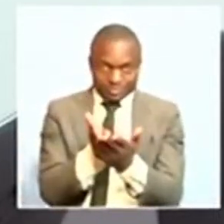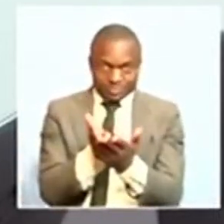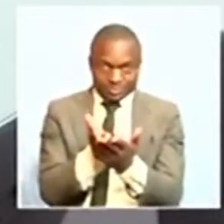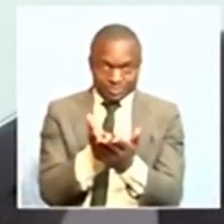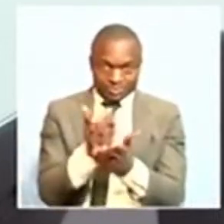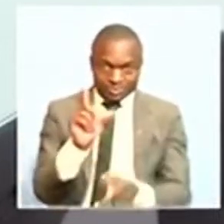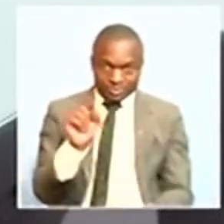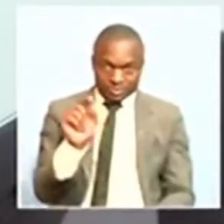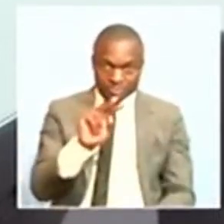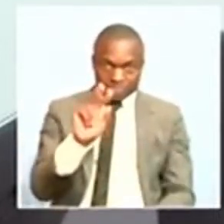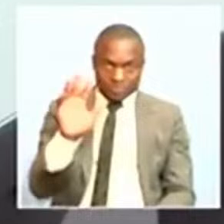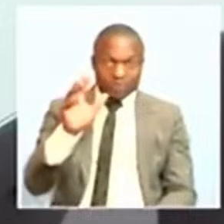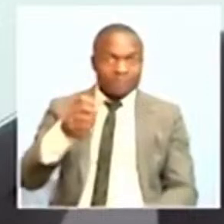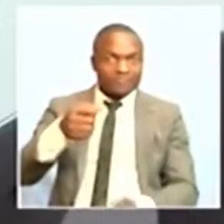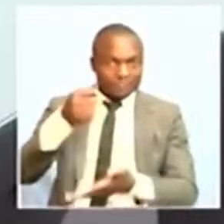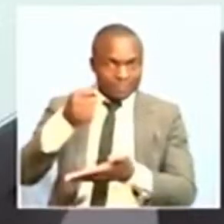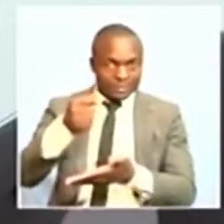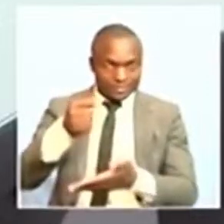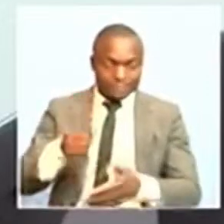the 2025 budget.